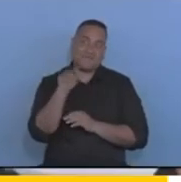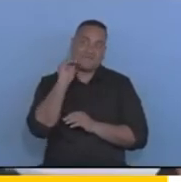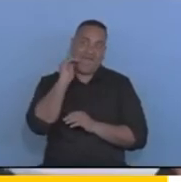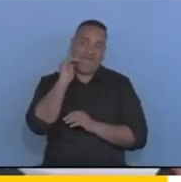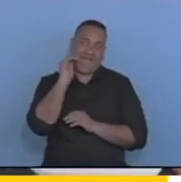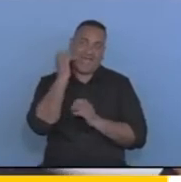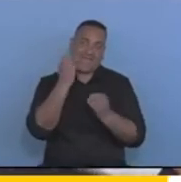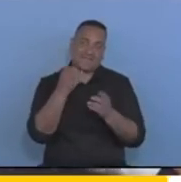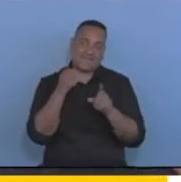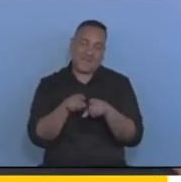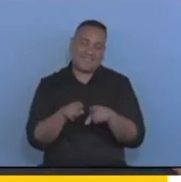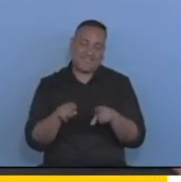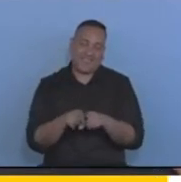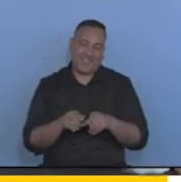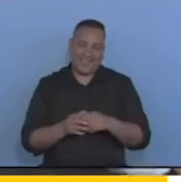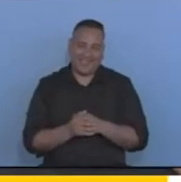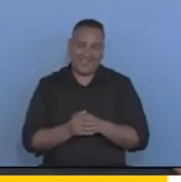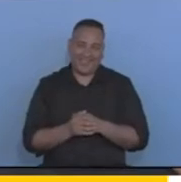Yeah, that is when we pay in